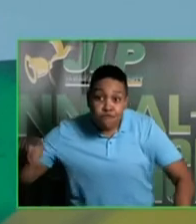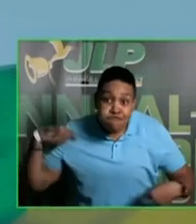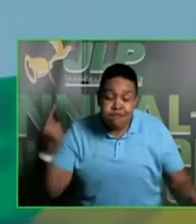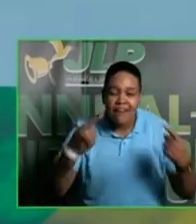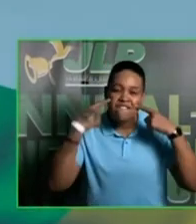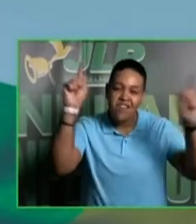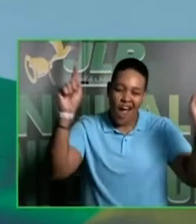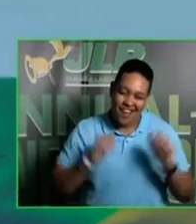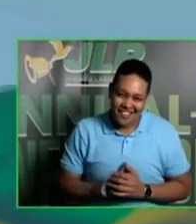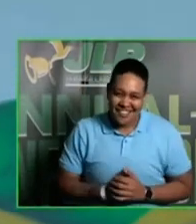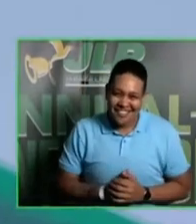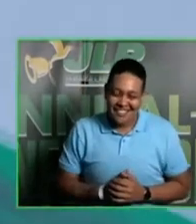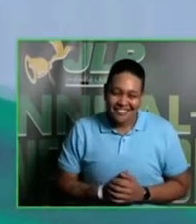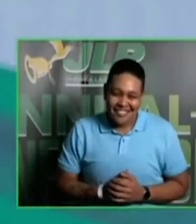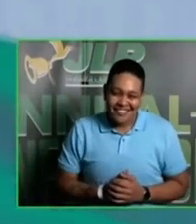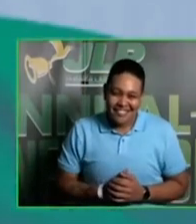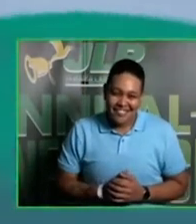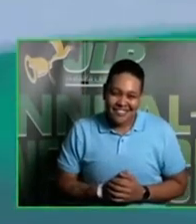achieved.